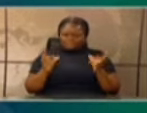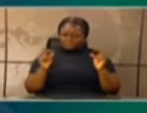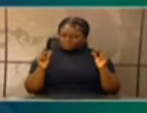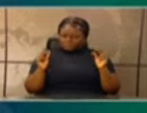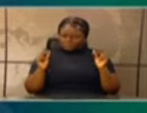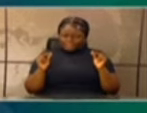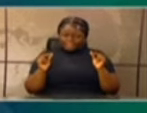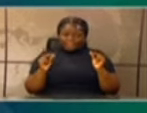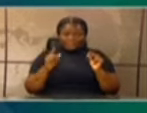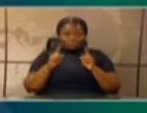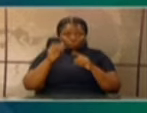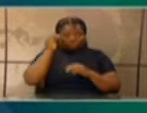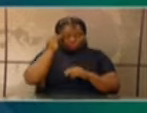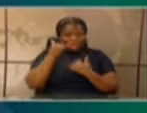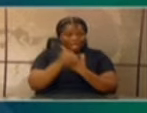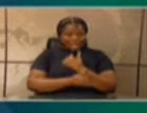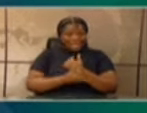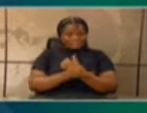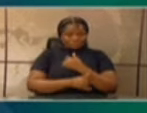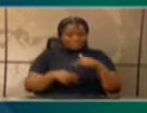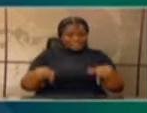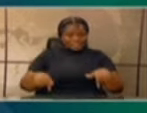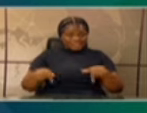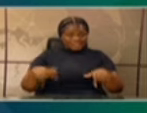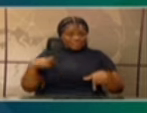What him say? Omaya yetuwe.